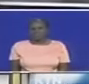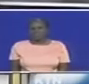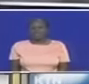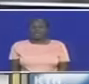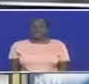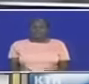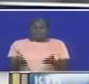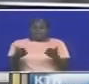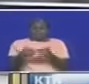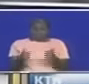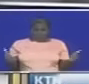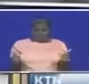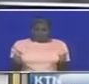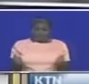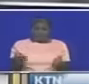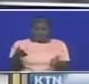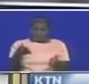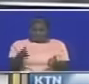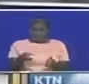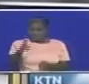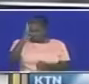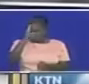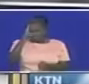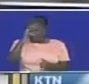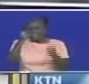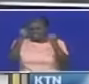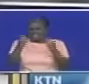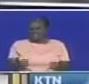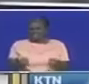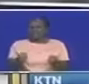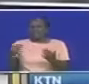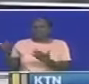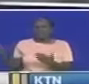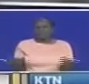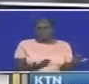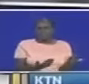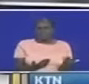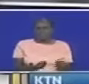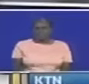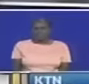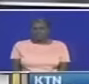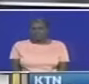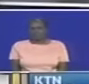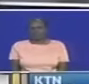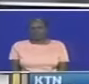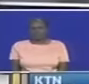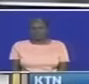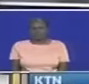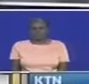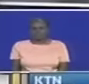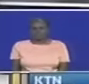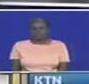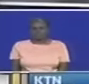Well, here out here, police may find it very difficult selling to the public that do not have a man who he was